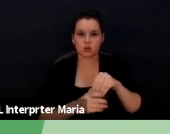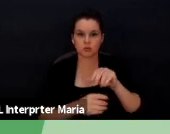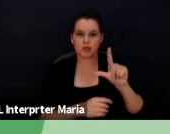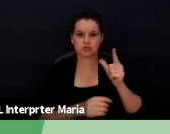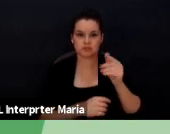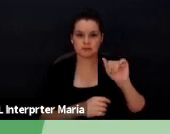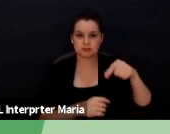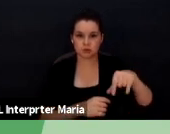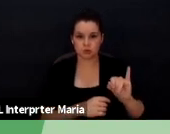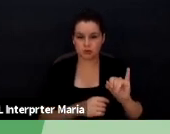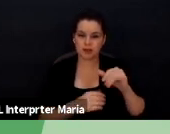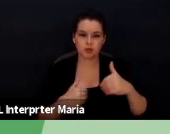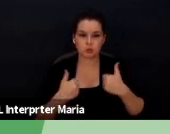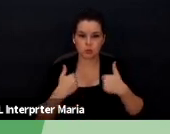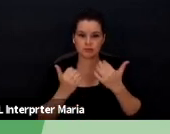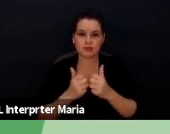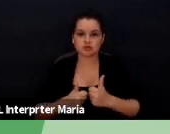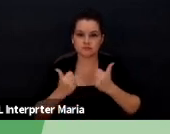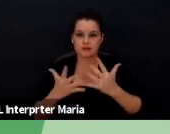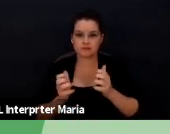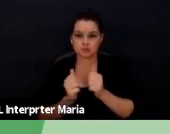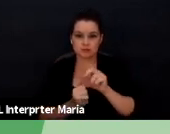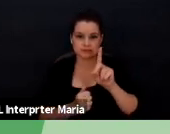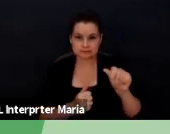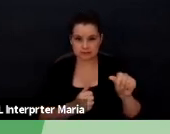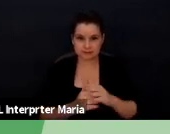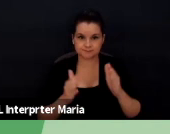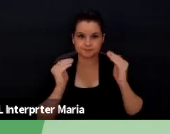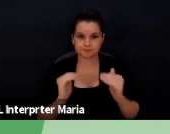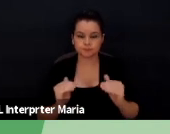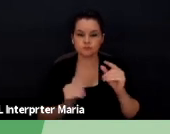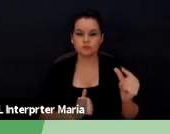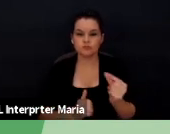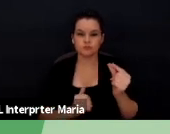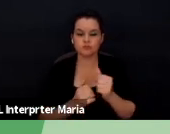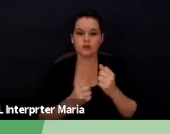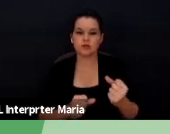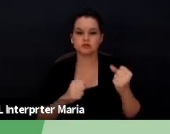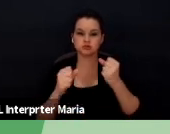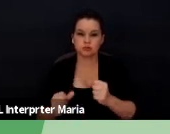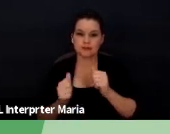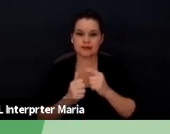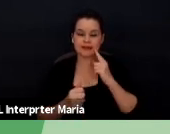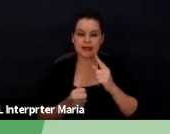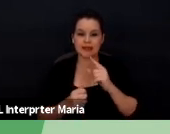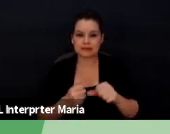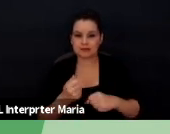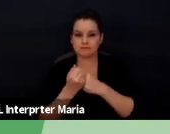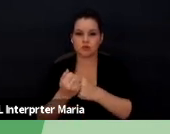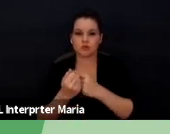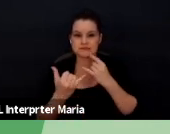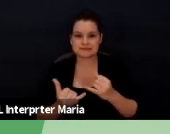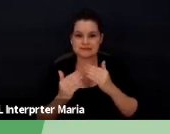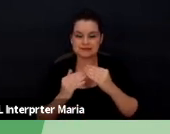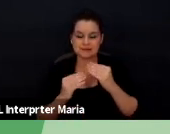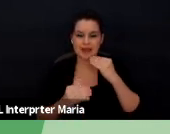LGBTQI youth and survivors with disabilities. G, Strengthen and enforce existing housing